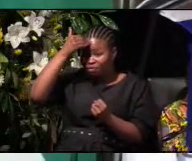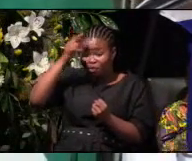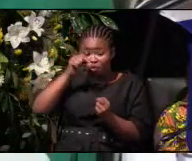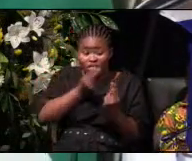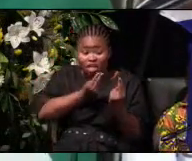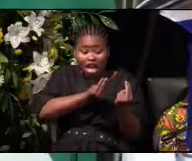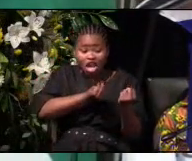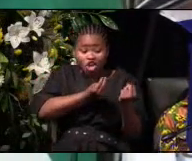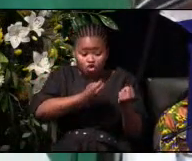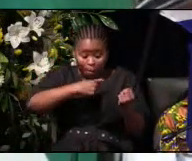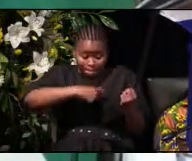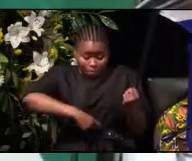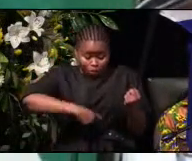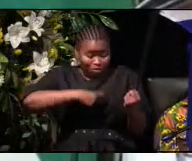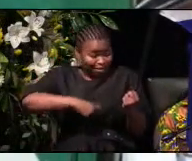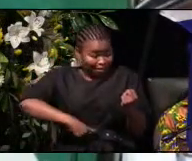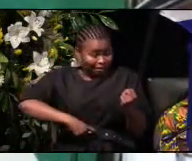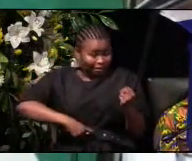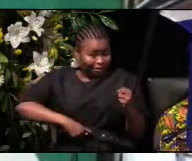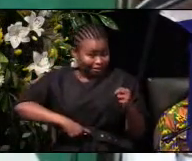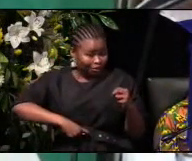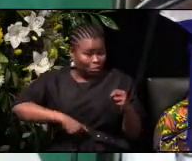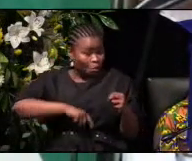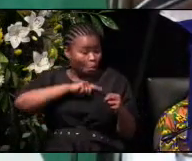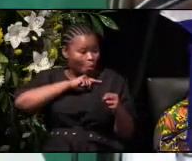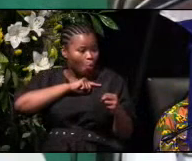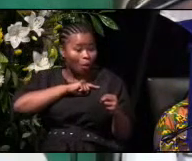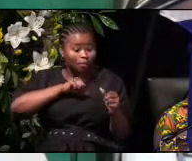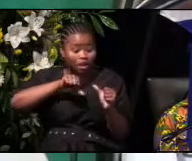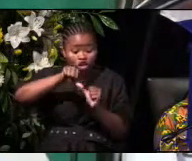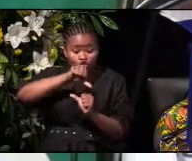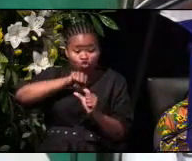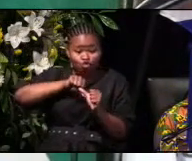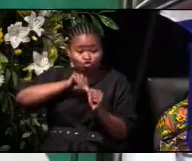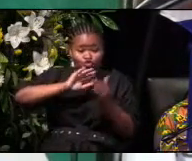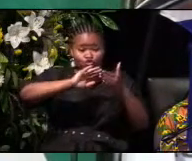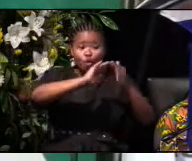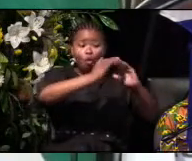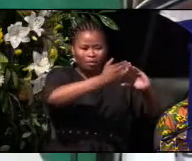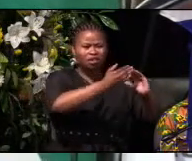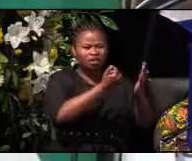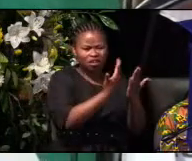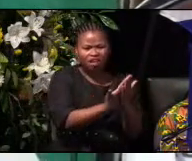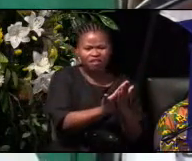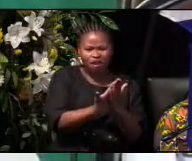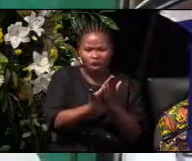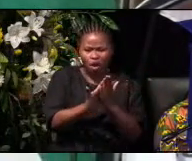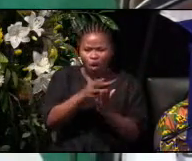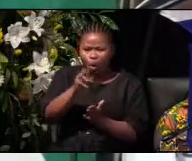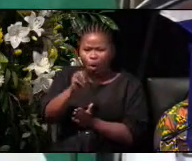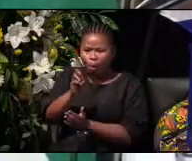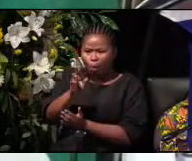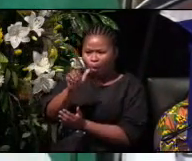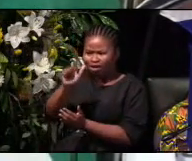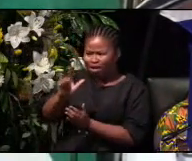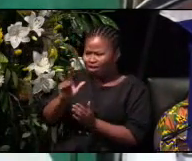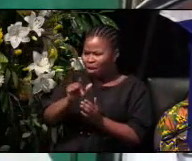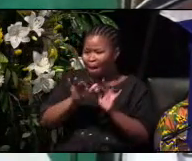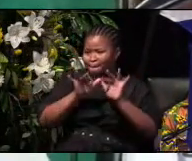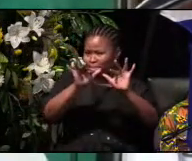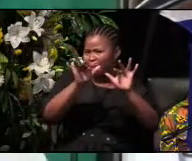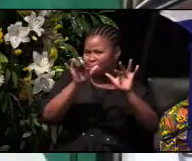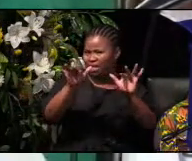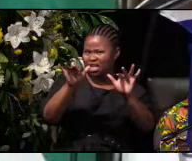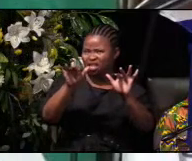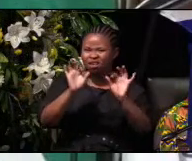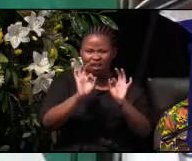with a new personality so that our society can have a moral code our Public Service can have